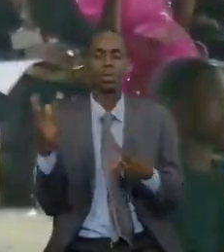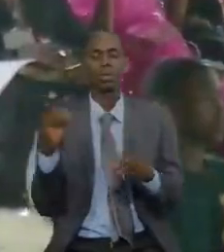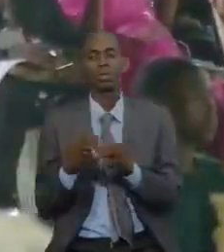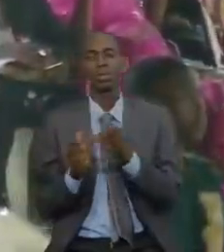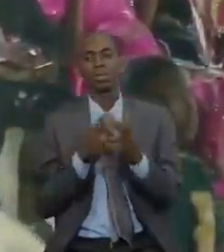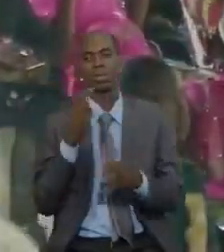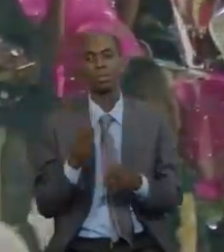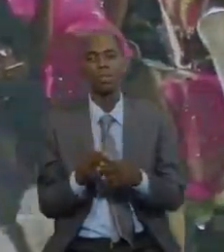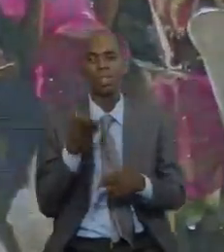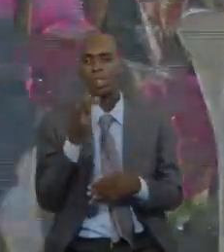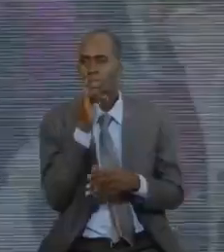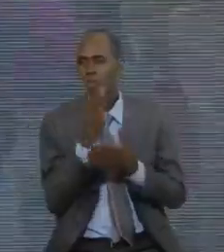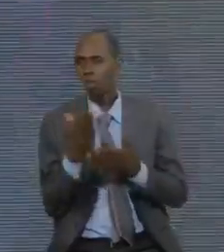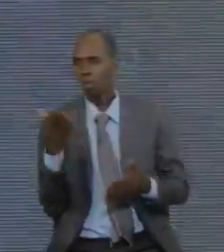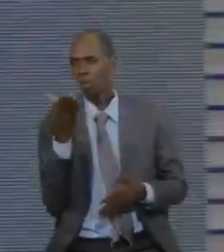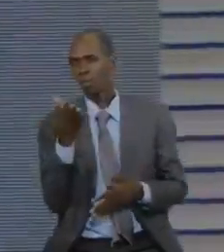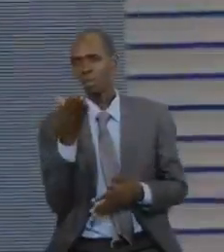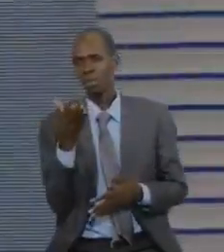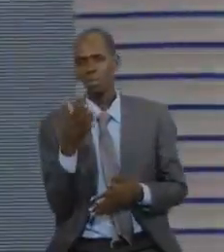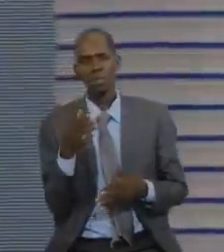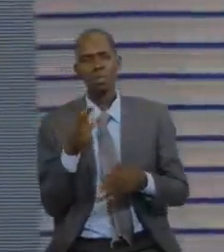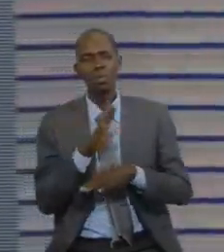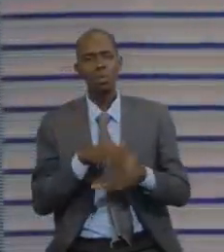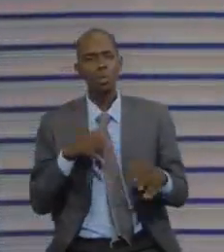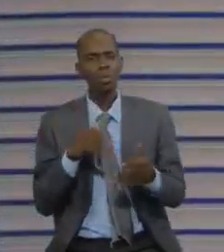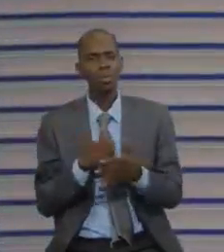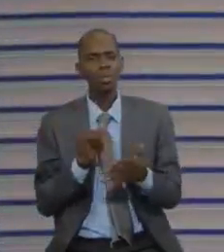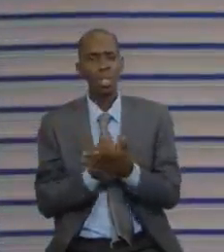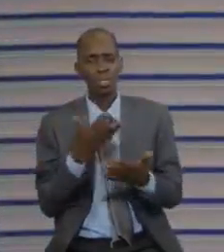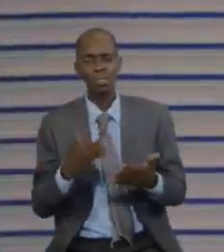There's something there that says as hard as stone.